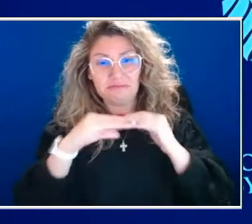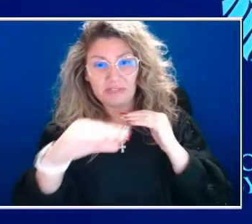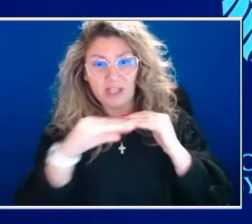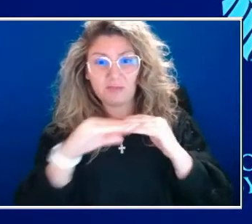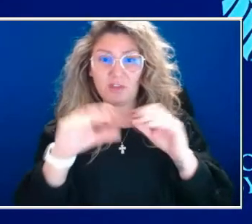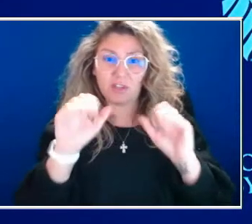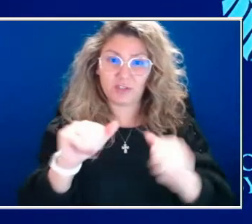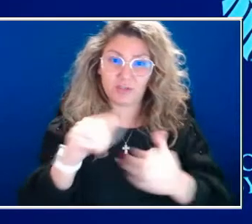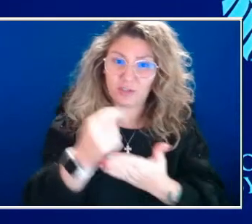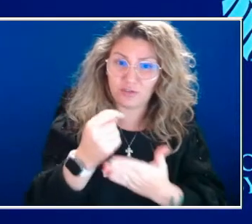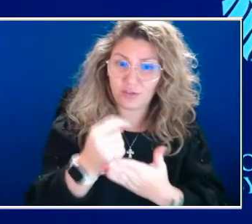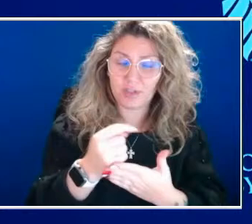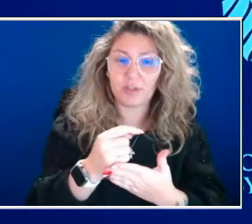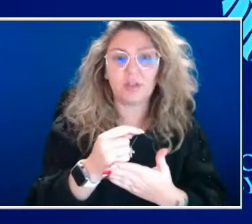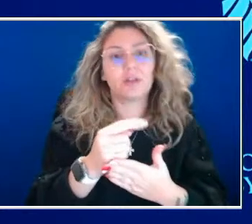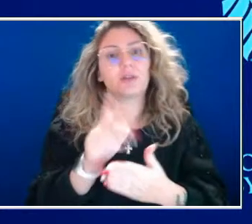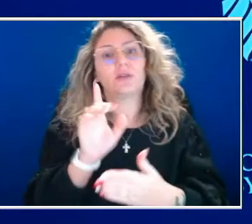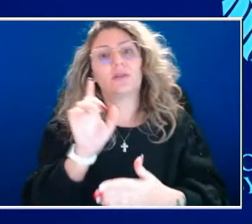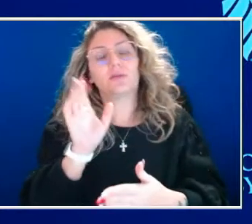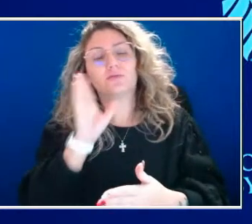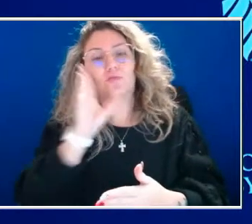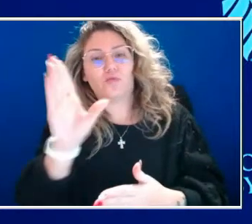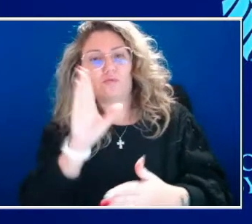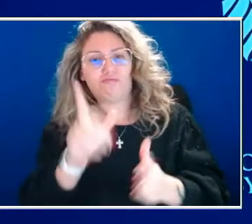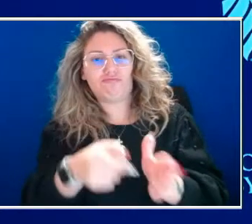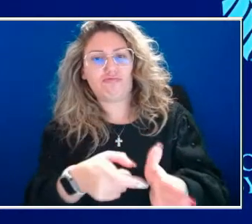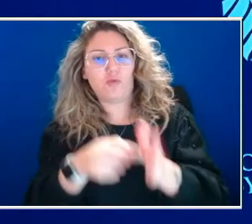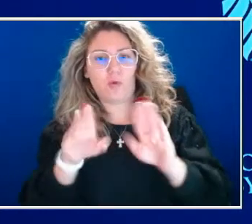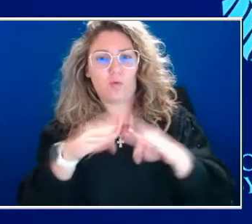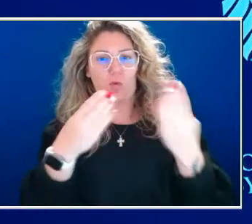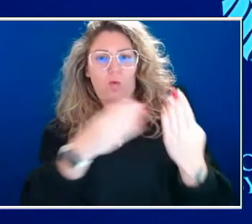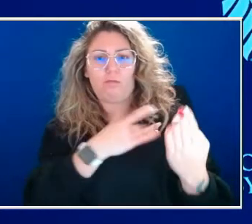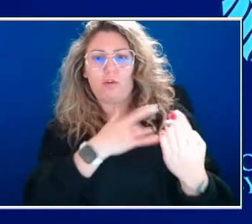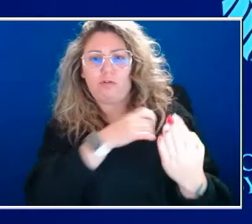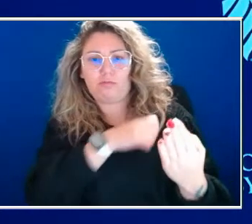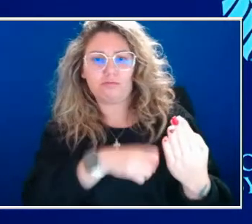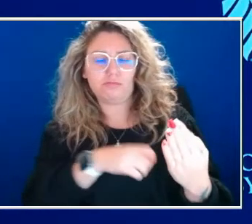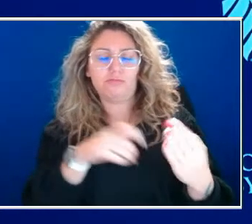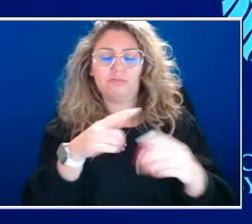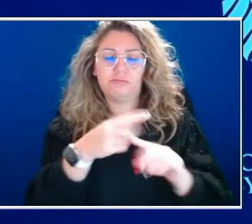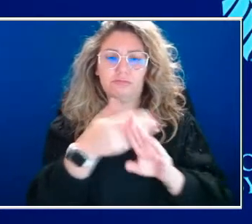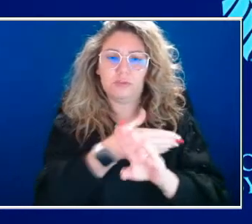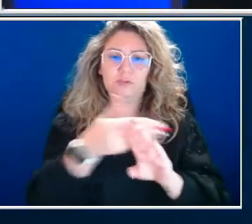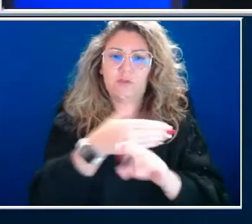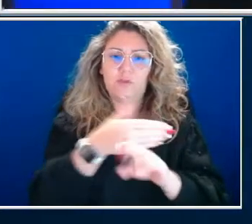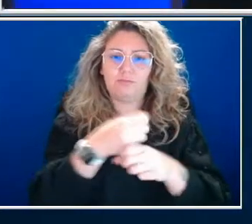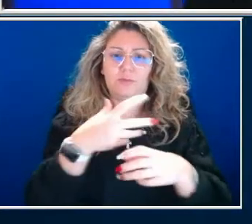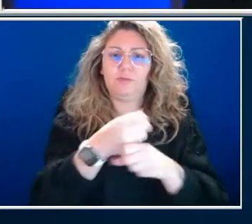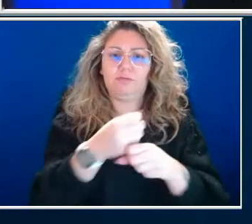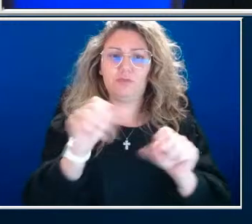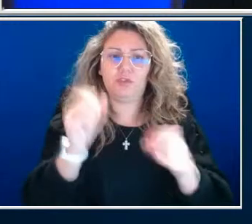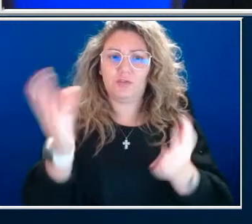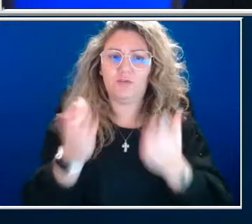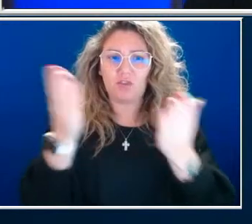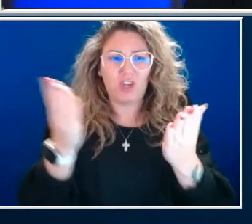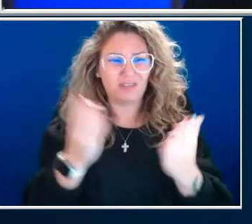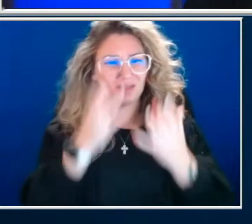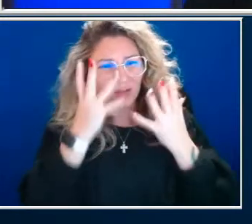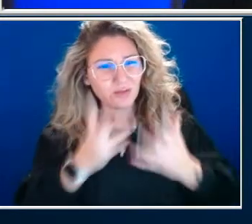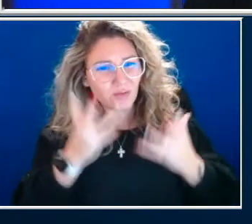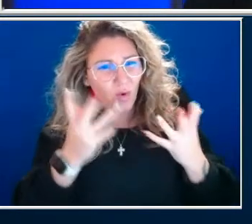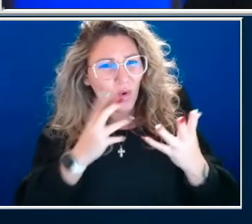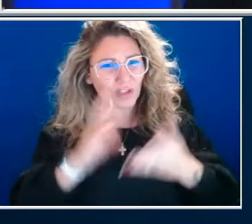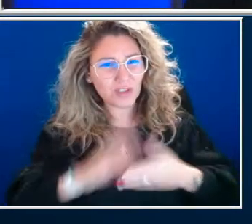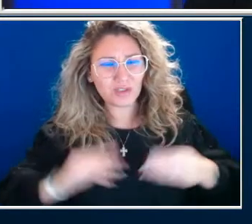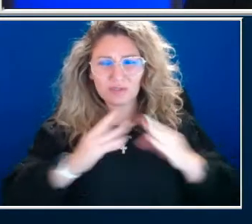would have required open heart surgery, but before it ruptured, they potentially could have offered that to him. It's just such an unfortunate story. So sad. He's